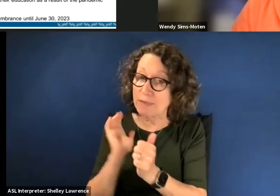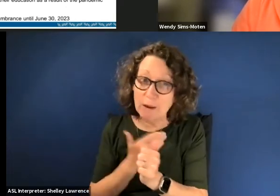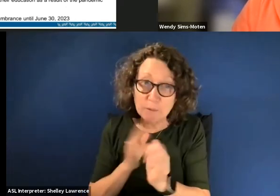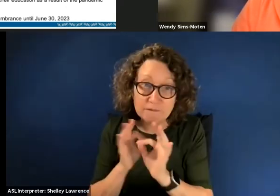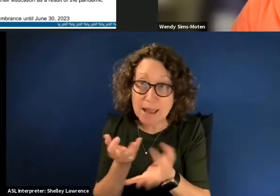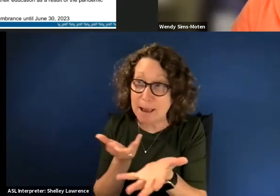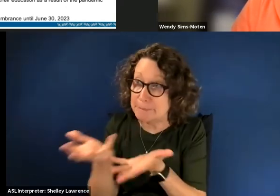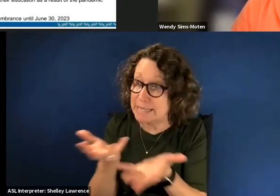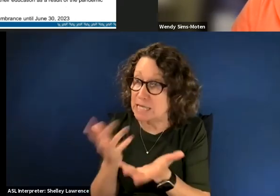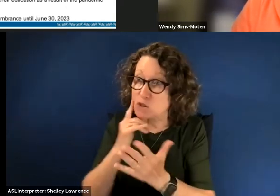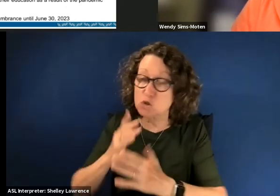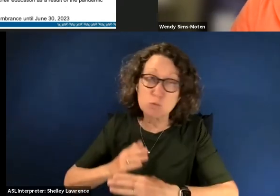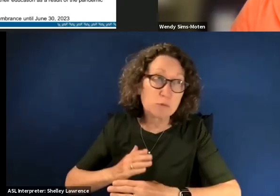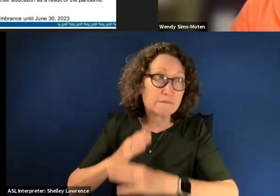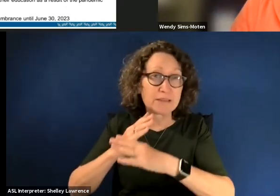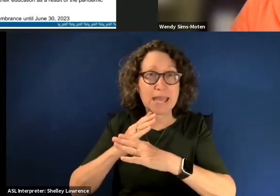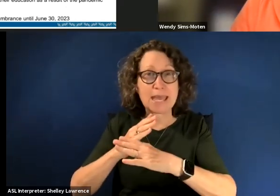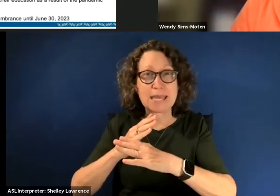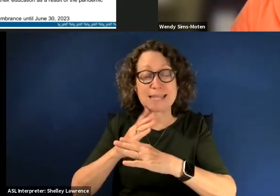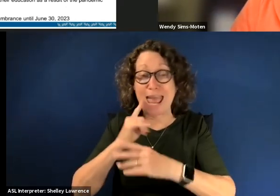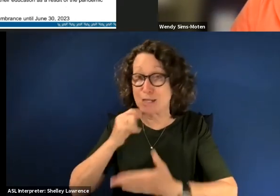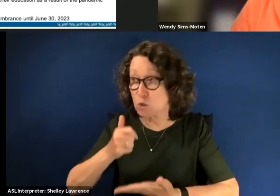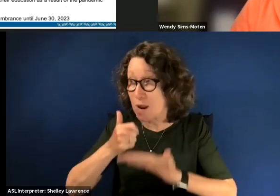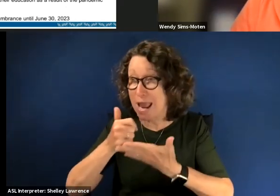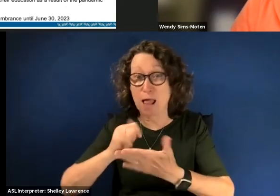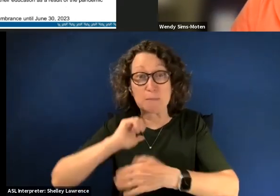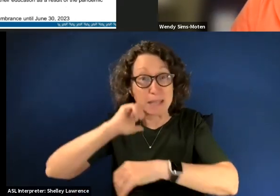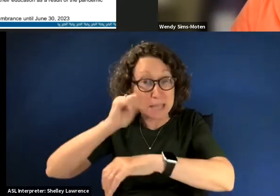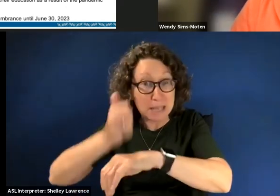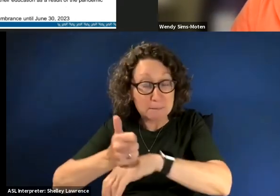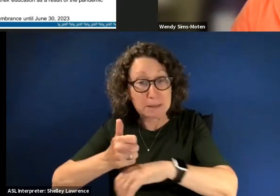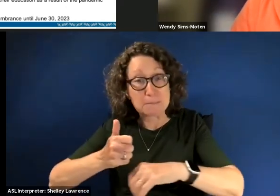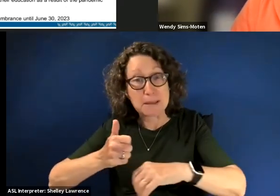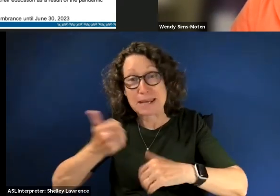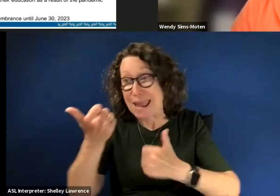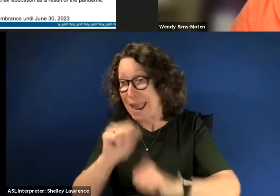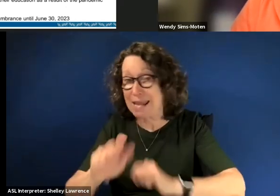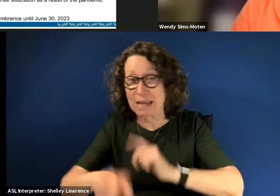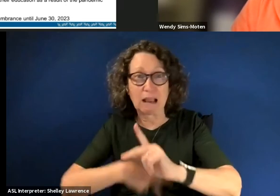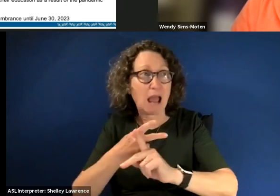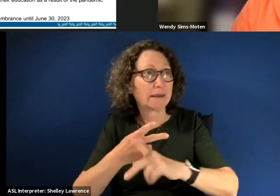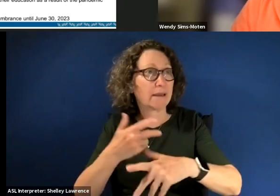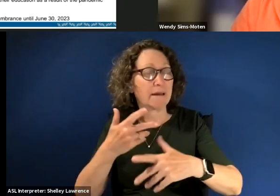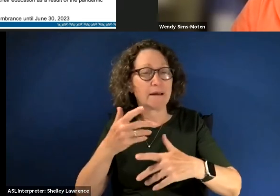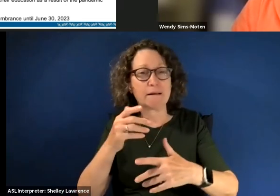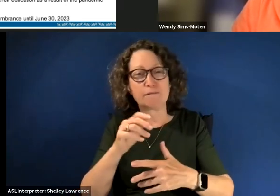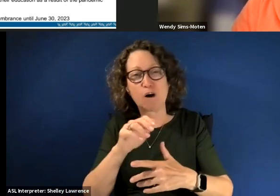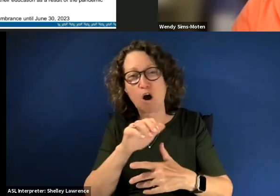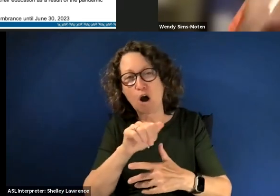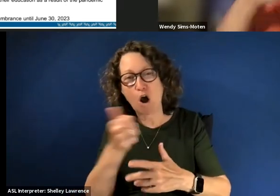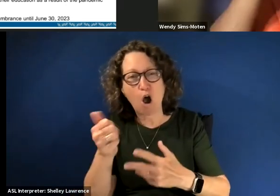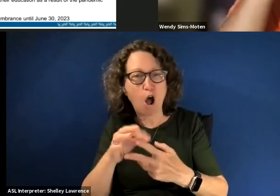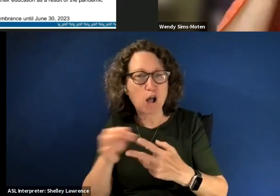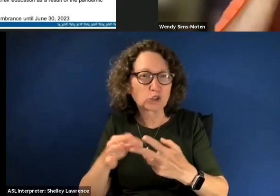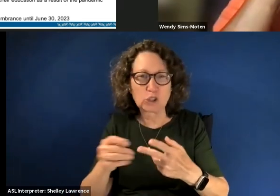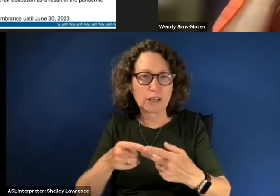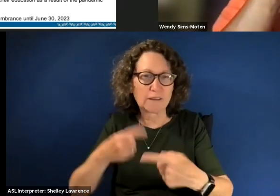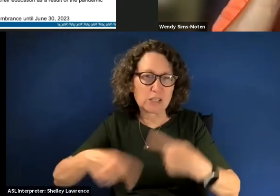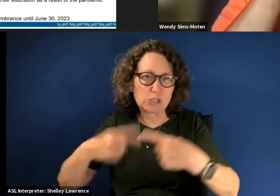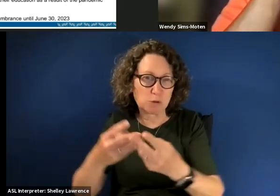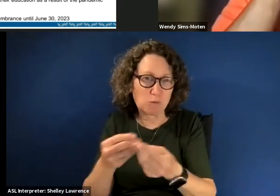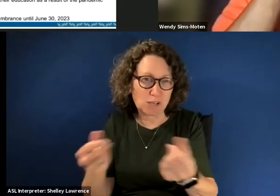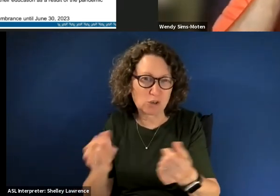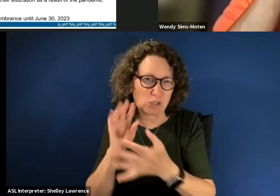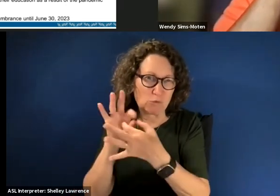families to prevent and to help implement any sort of alternative dispute resolutions as